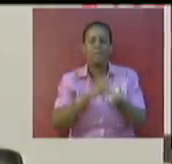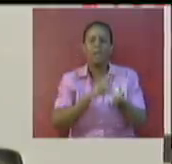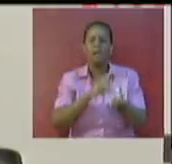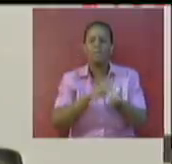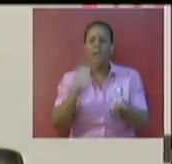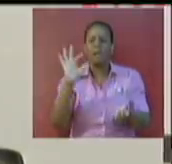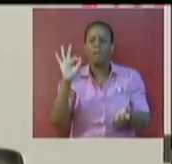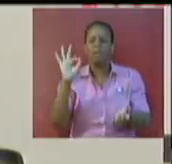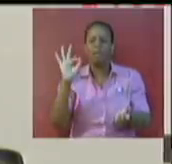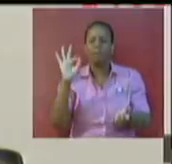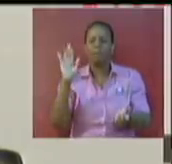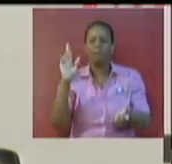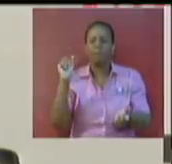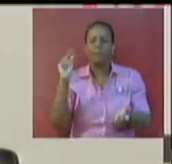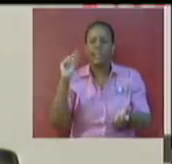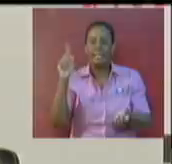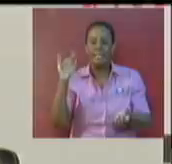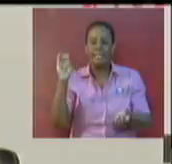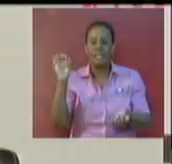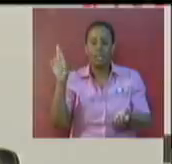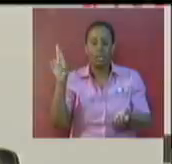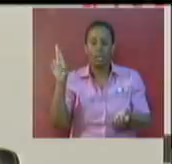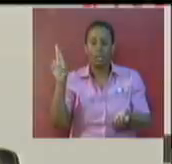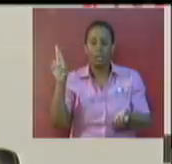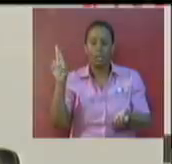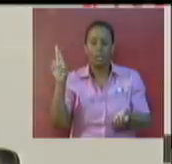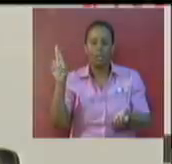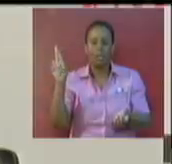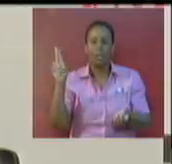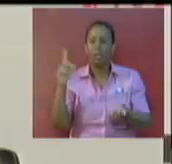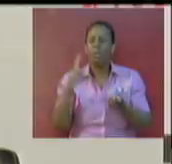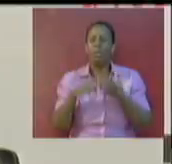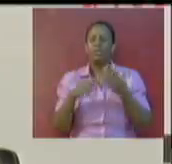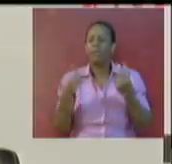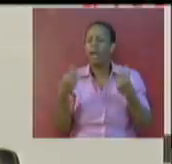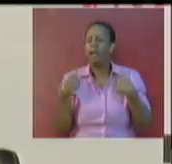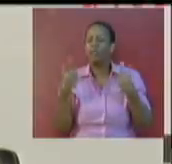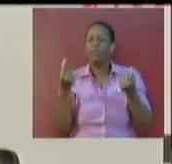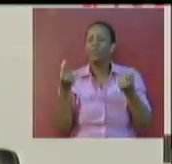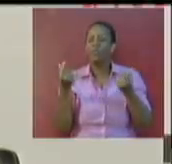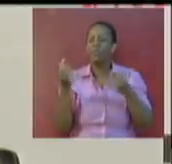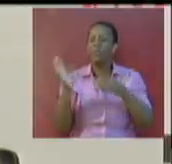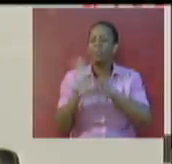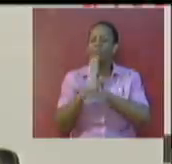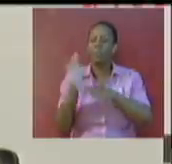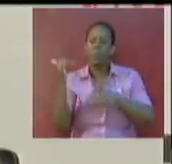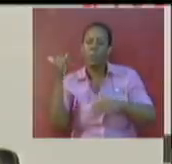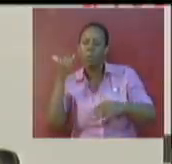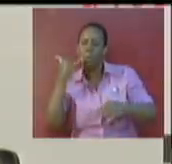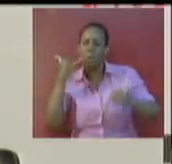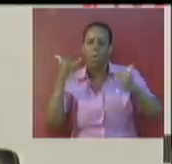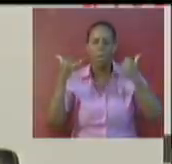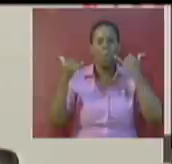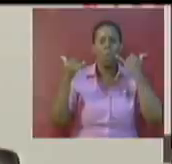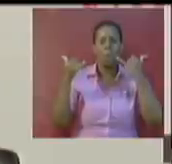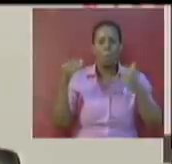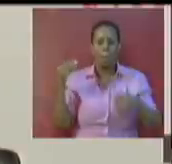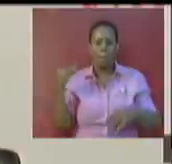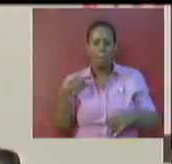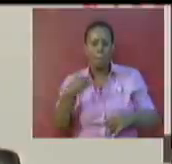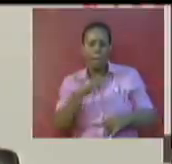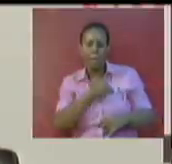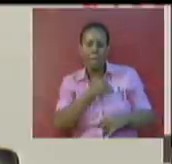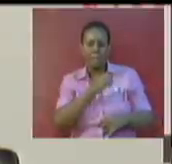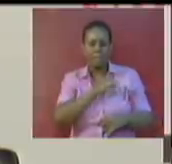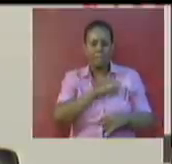Corporate Communications Unit, we do get quite a few businesses that call and they say that, a member of our staff has either